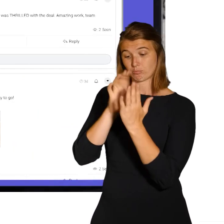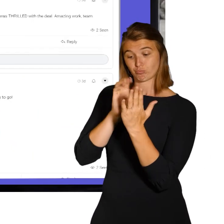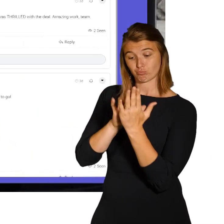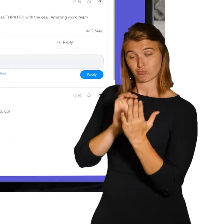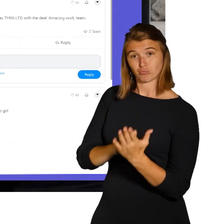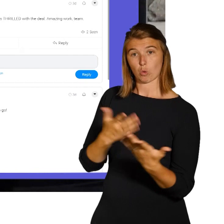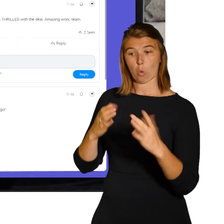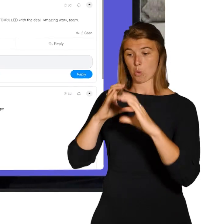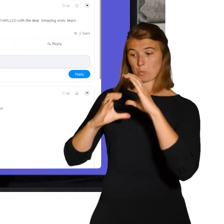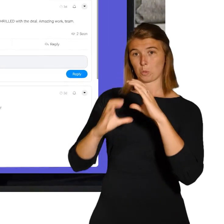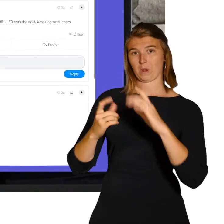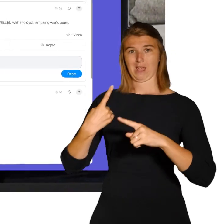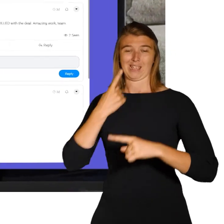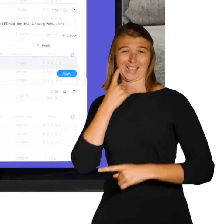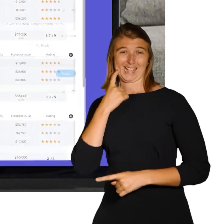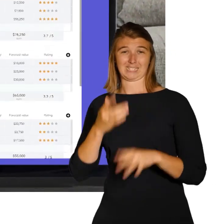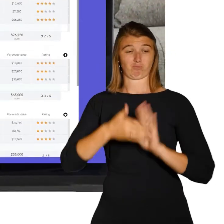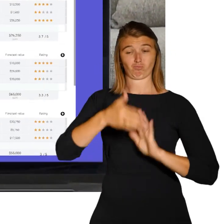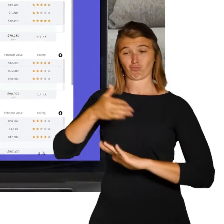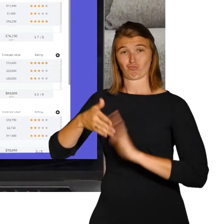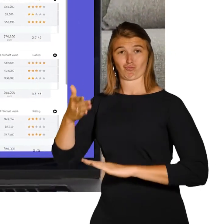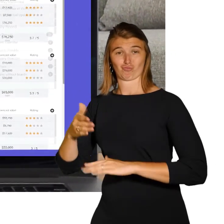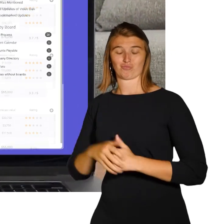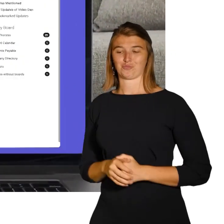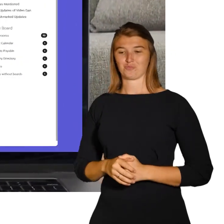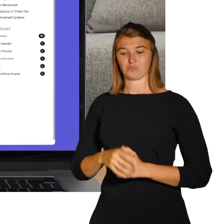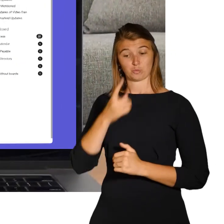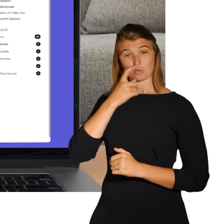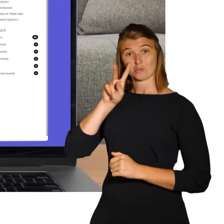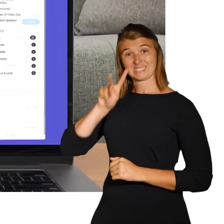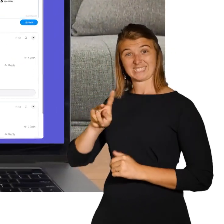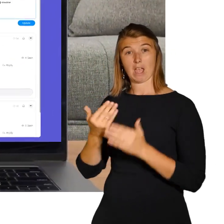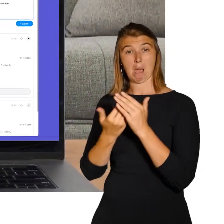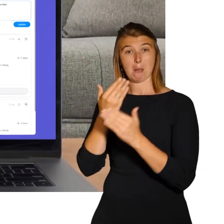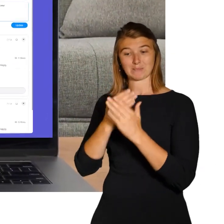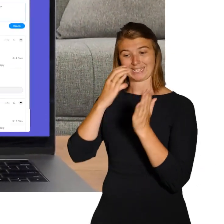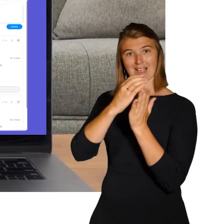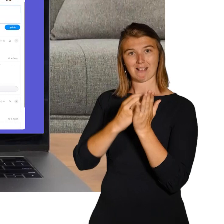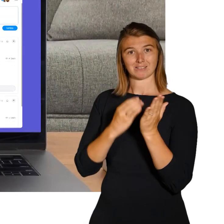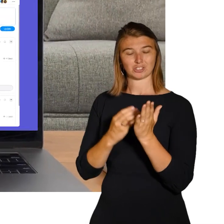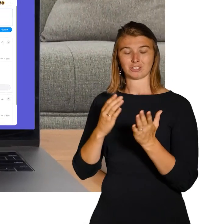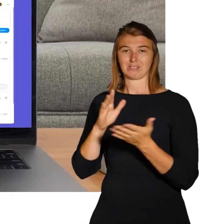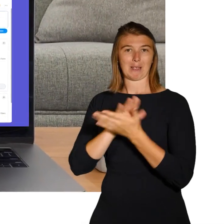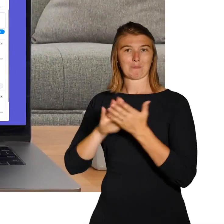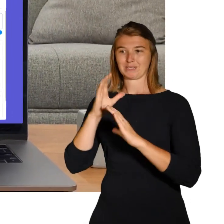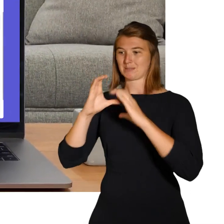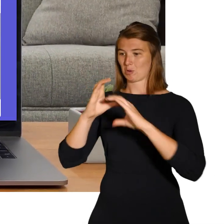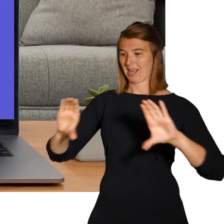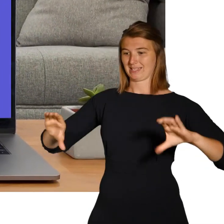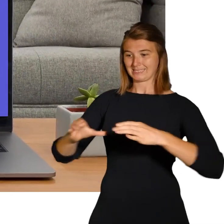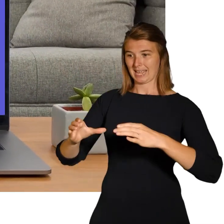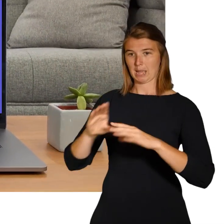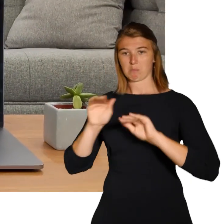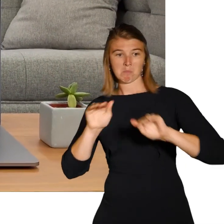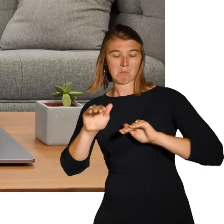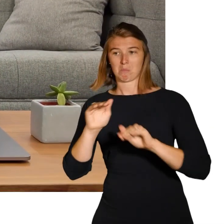see, thanks to the update section, notifications, and the inbox, communicating with your team within the context of your work has